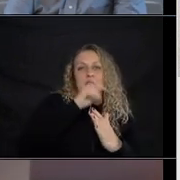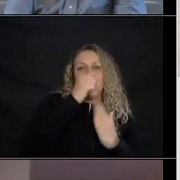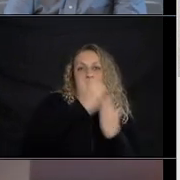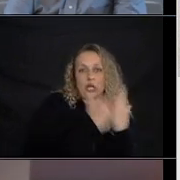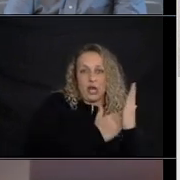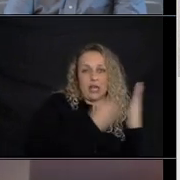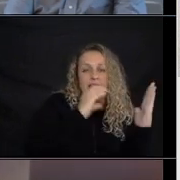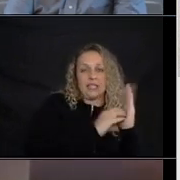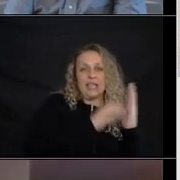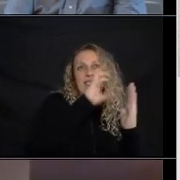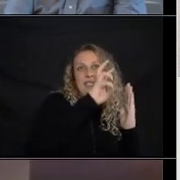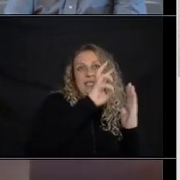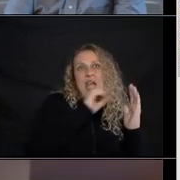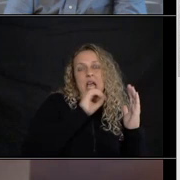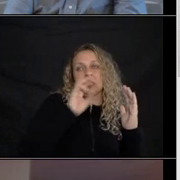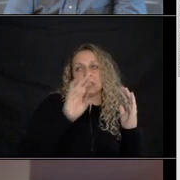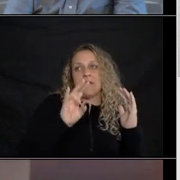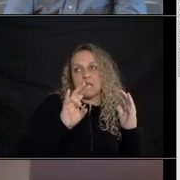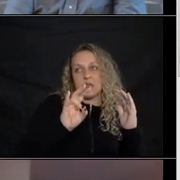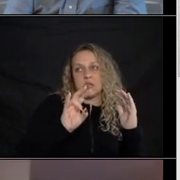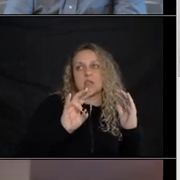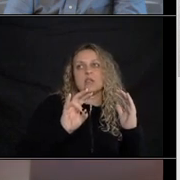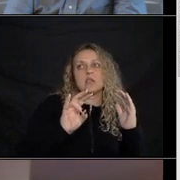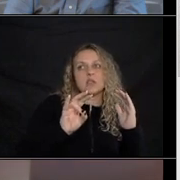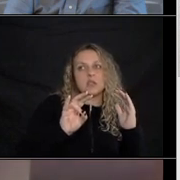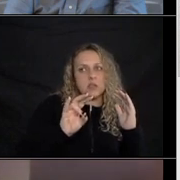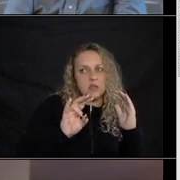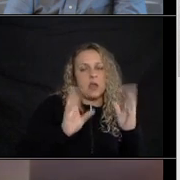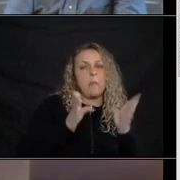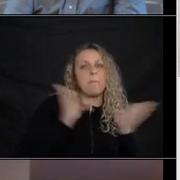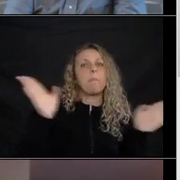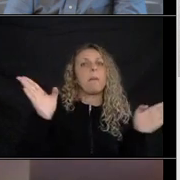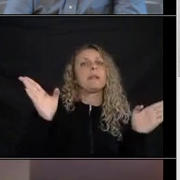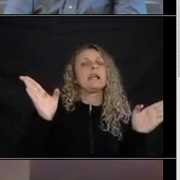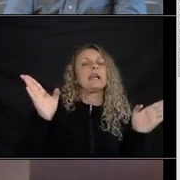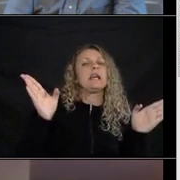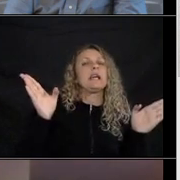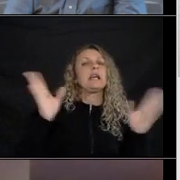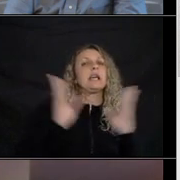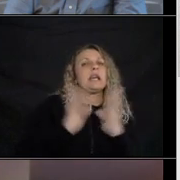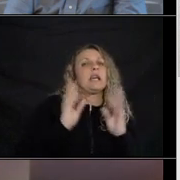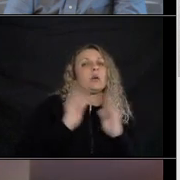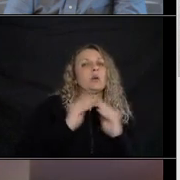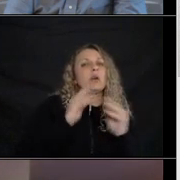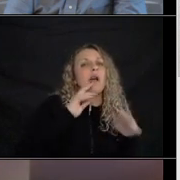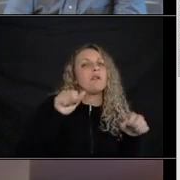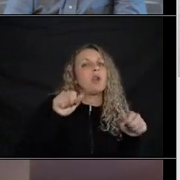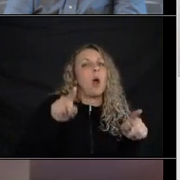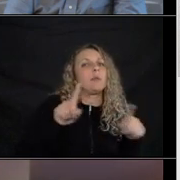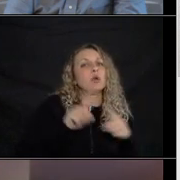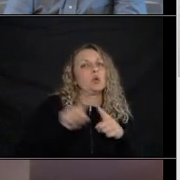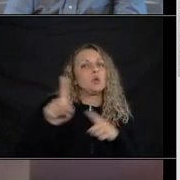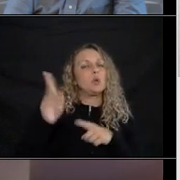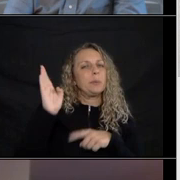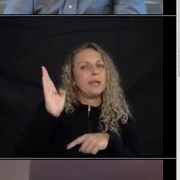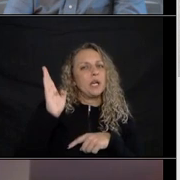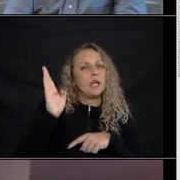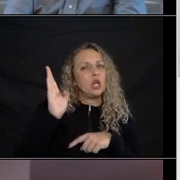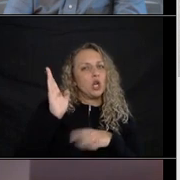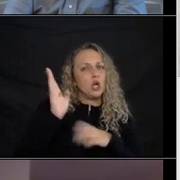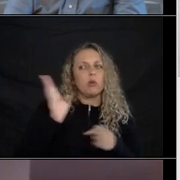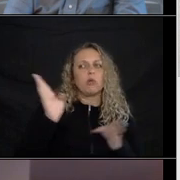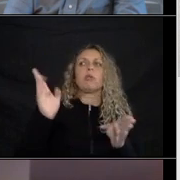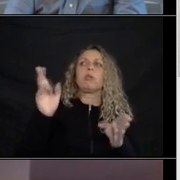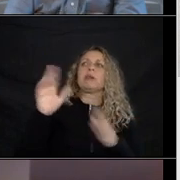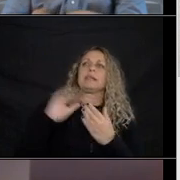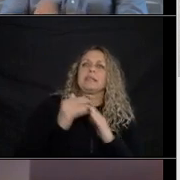6, subsection 7, public hearing that will have an opportunity to be heard? But any of these things on city manager's